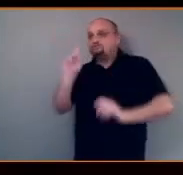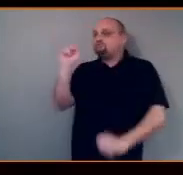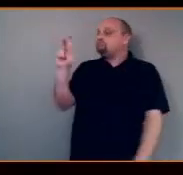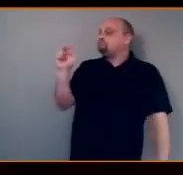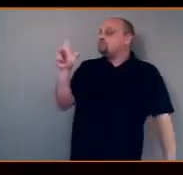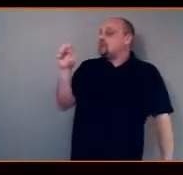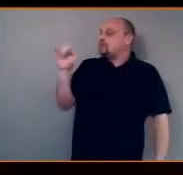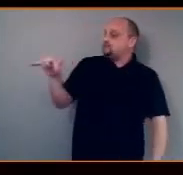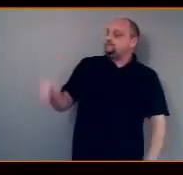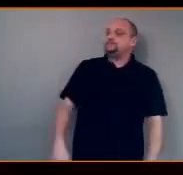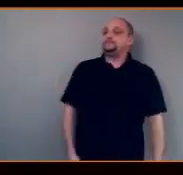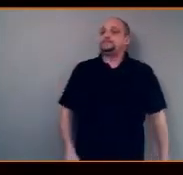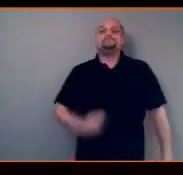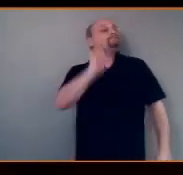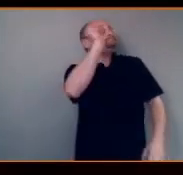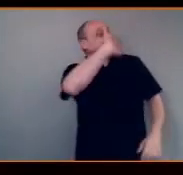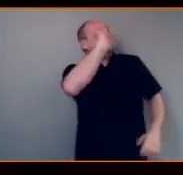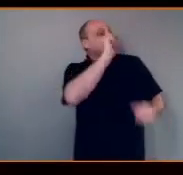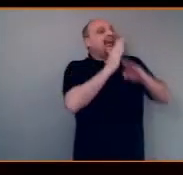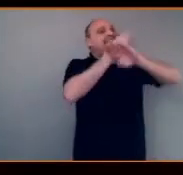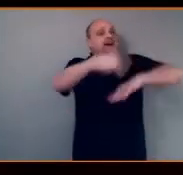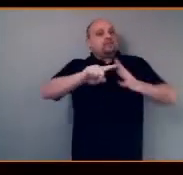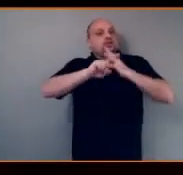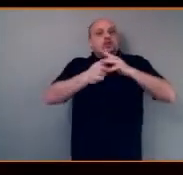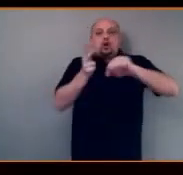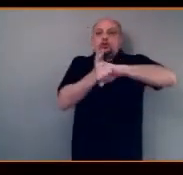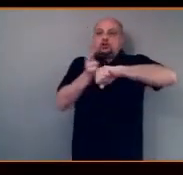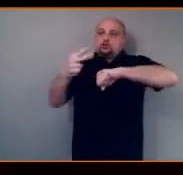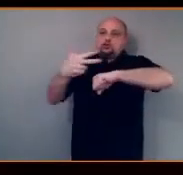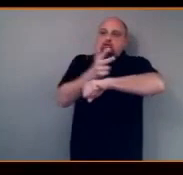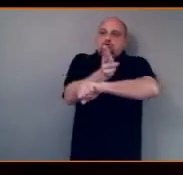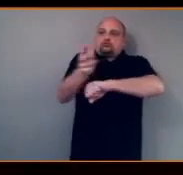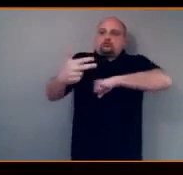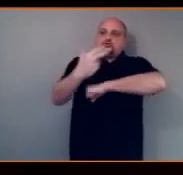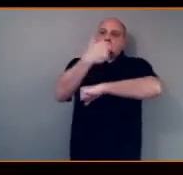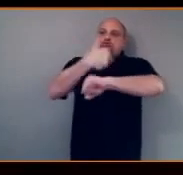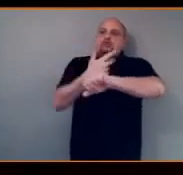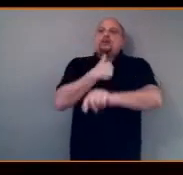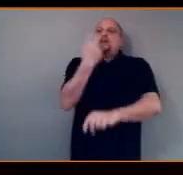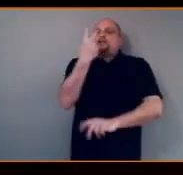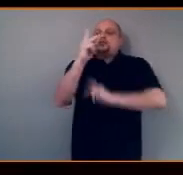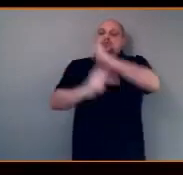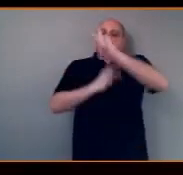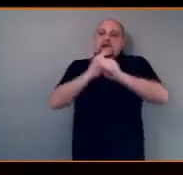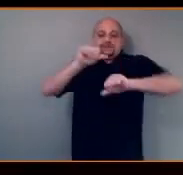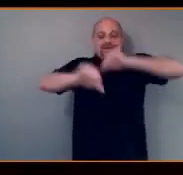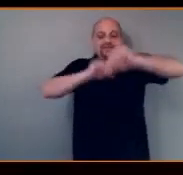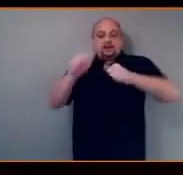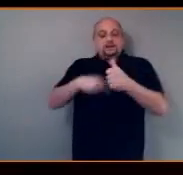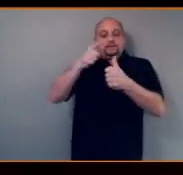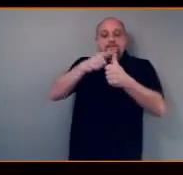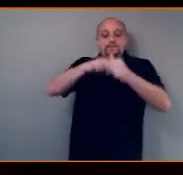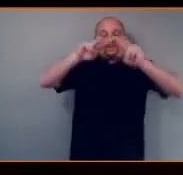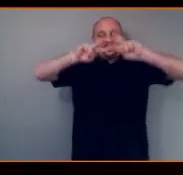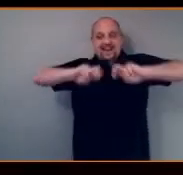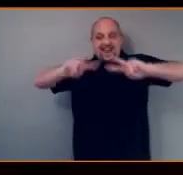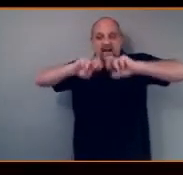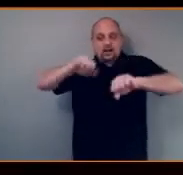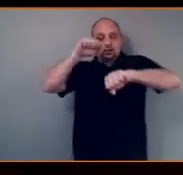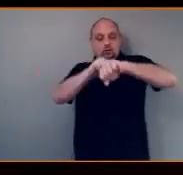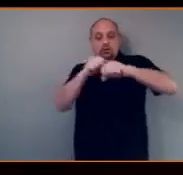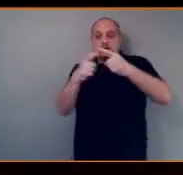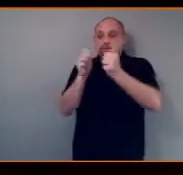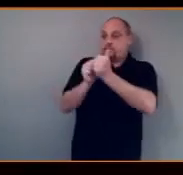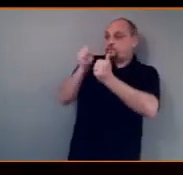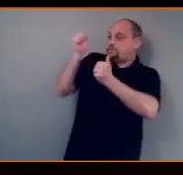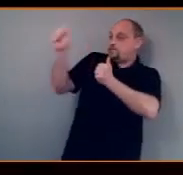Yeah, so once the rover starts driving around, we can do sort of two types of science. We can analyze the rocks from far away